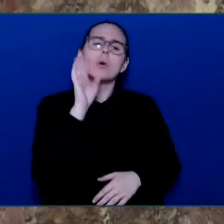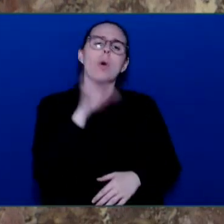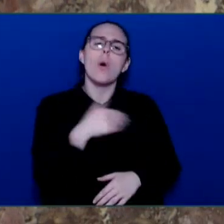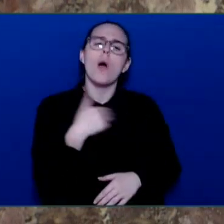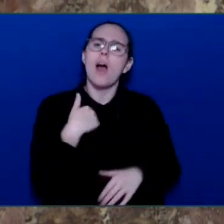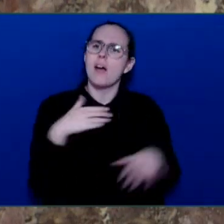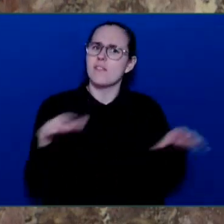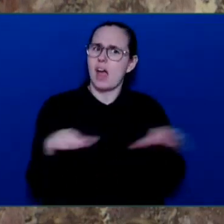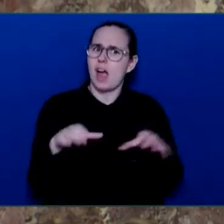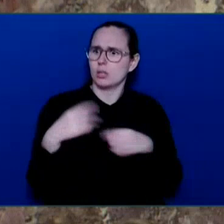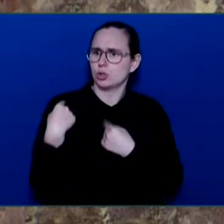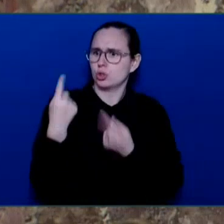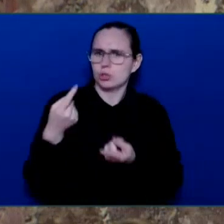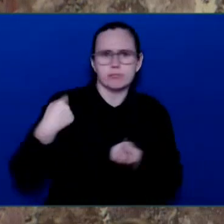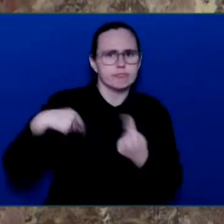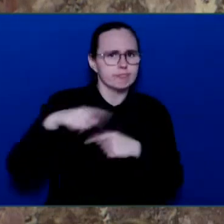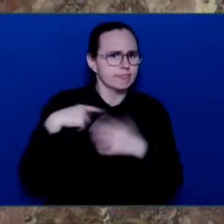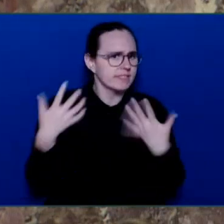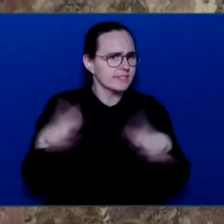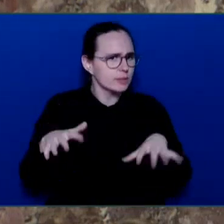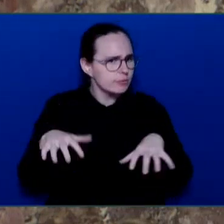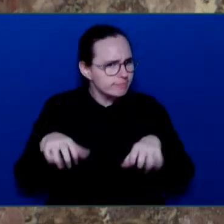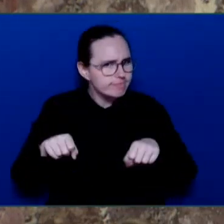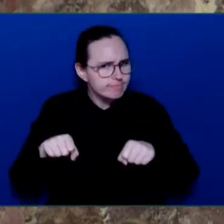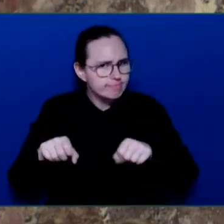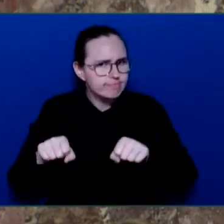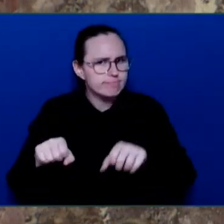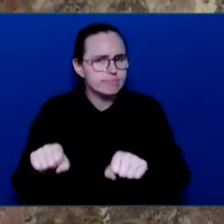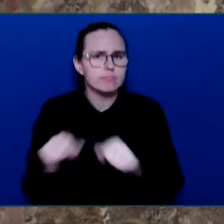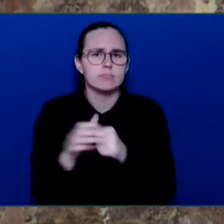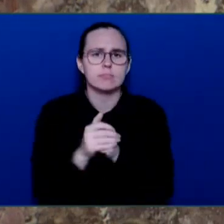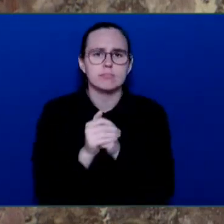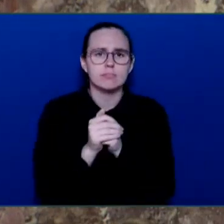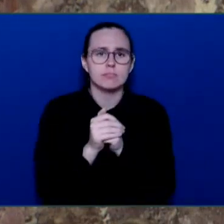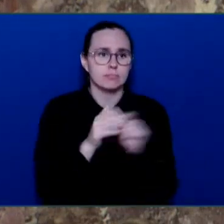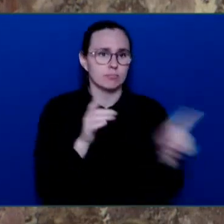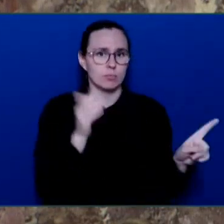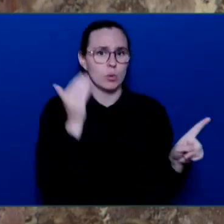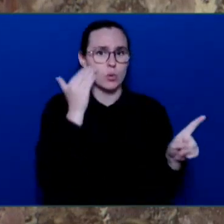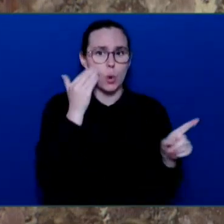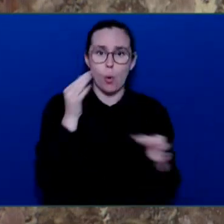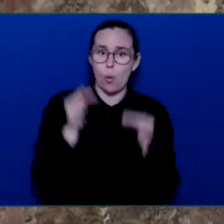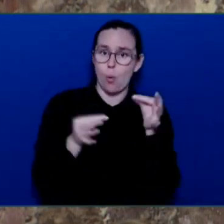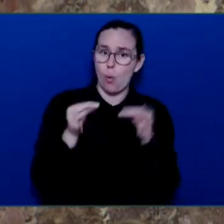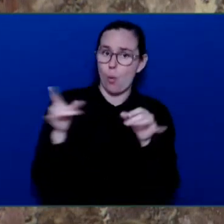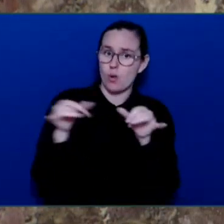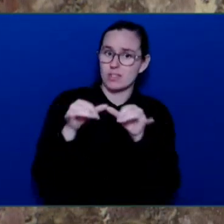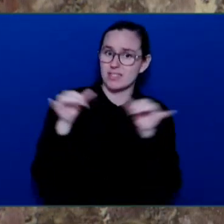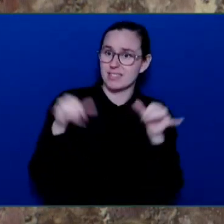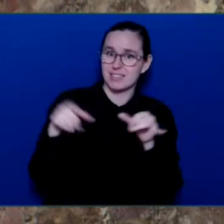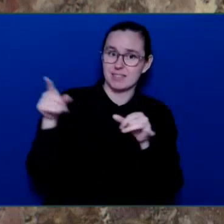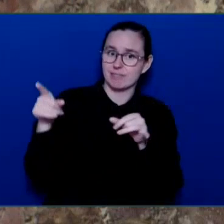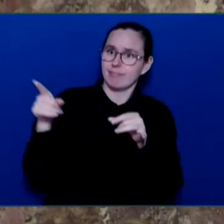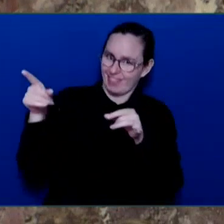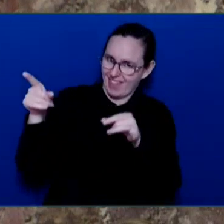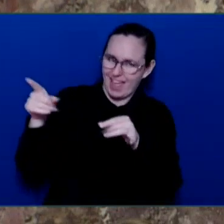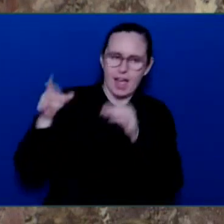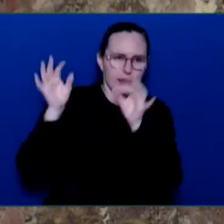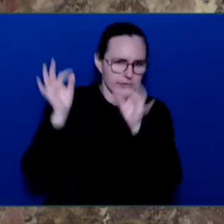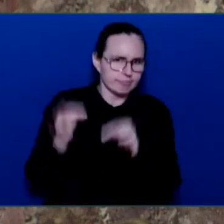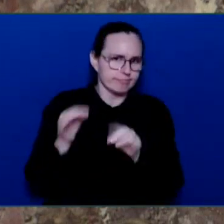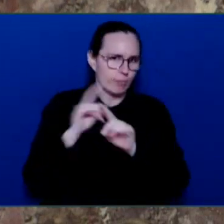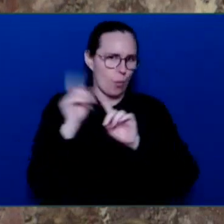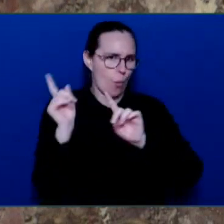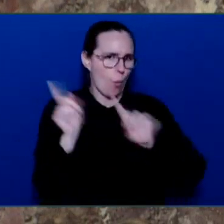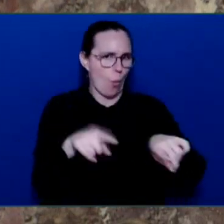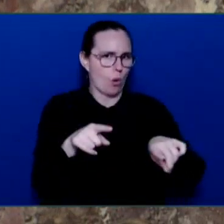that the court system are the ones who give injunctions and say that those injunctions need to be enforced, and that's the police's responsibility.